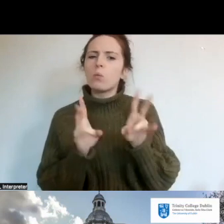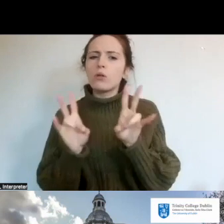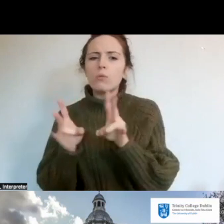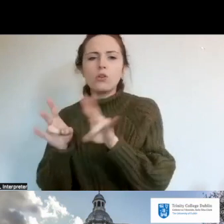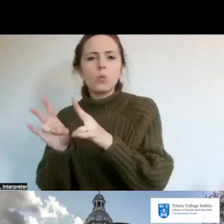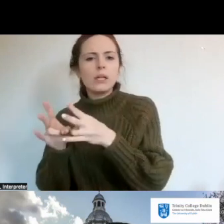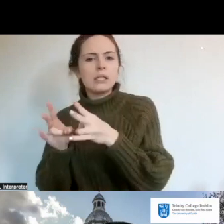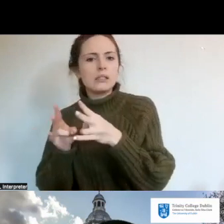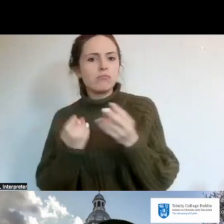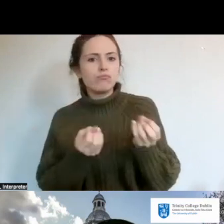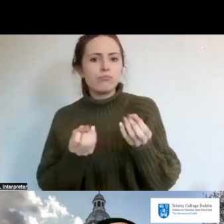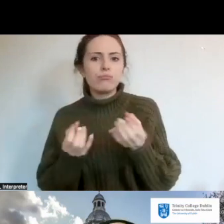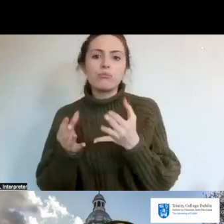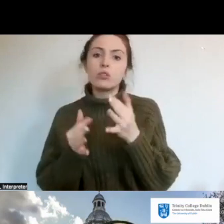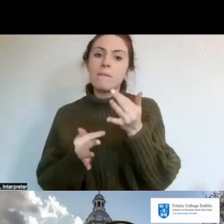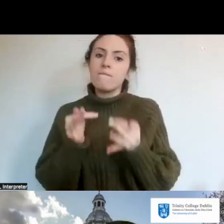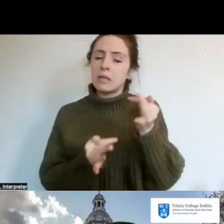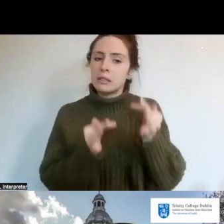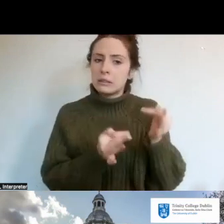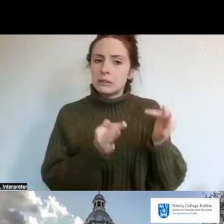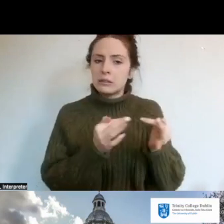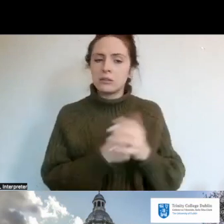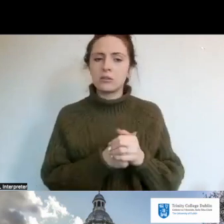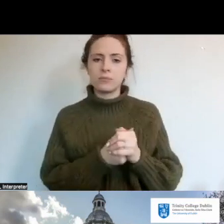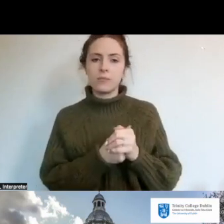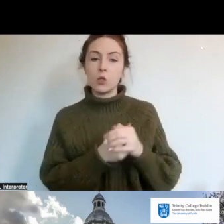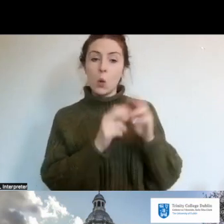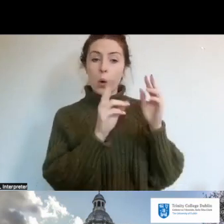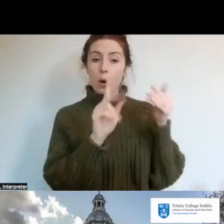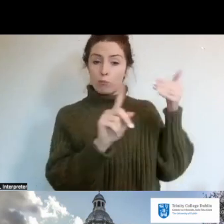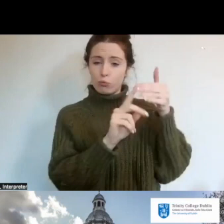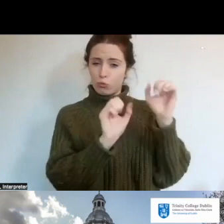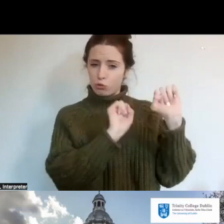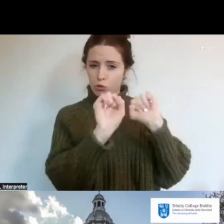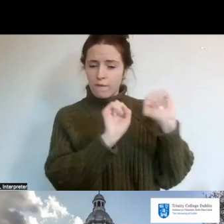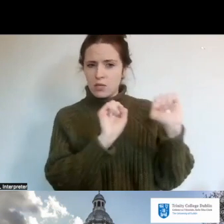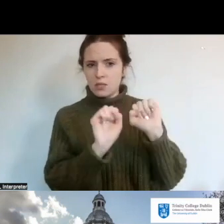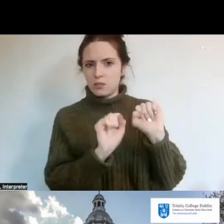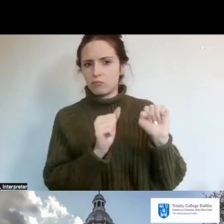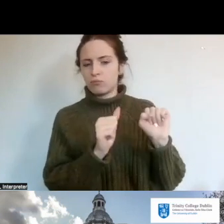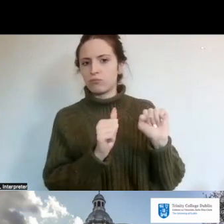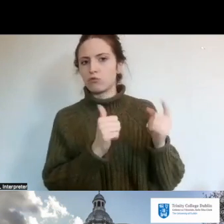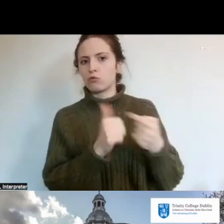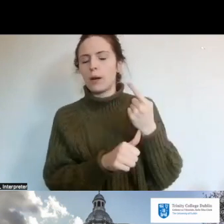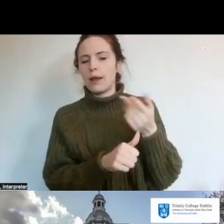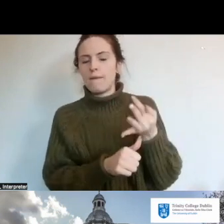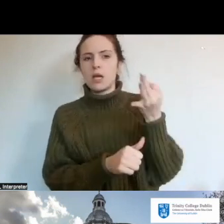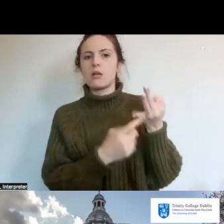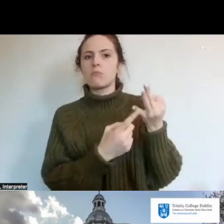those. I suppose when we look at approaches to service, we immediately found that they're not, as I